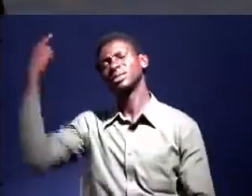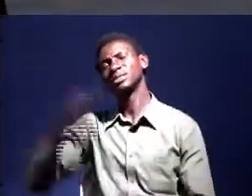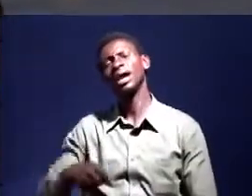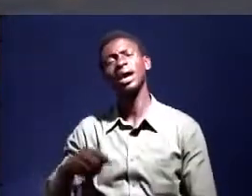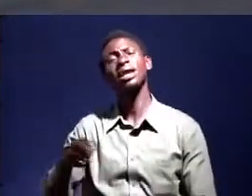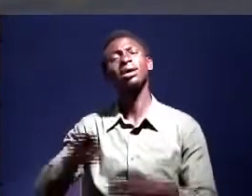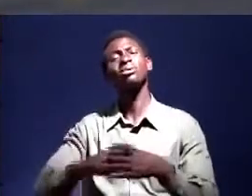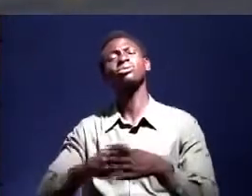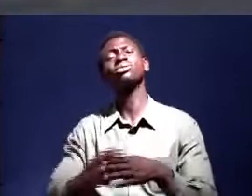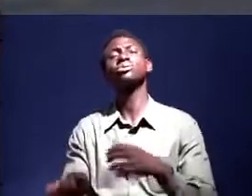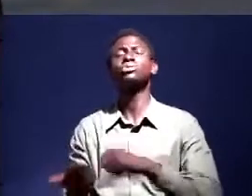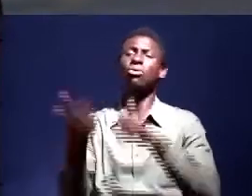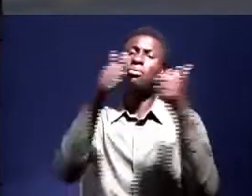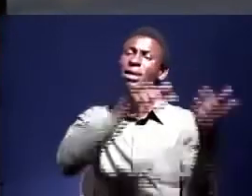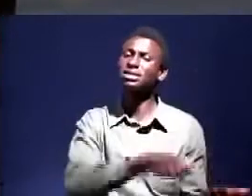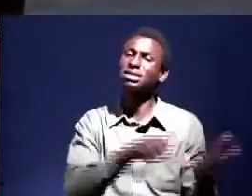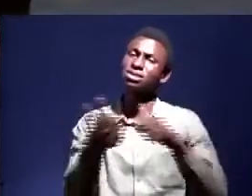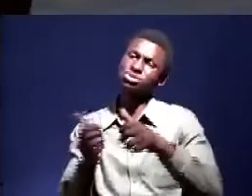that he said to Philip,